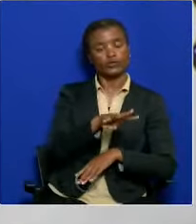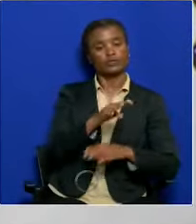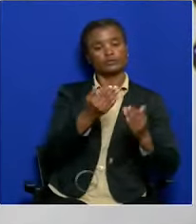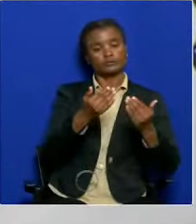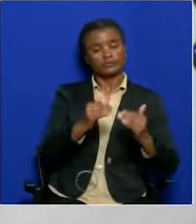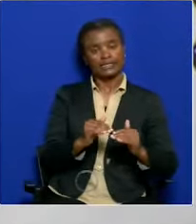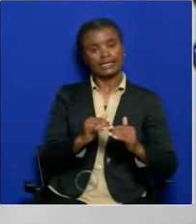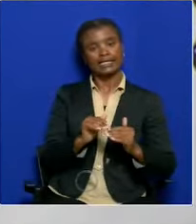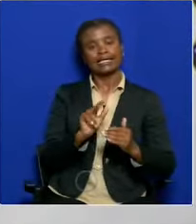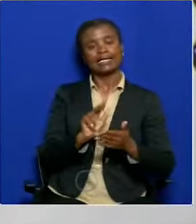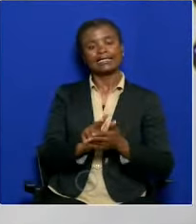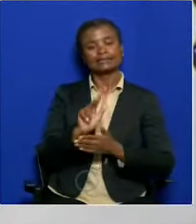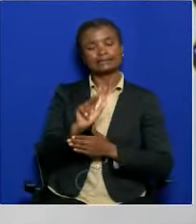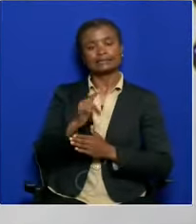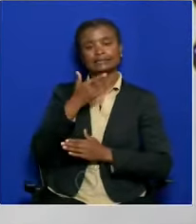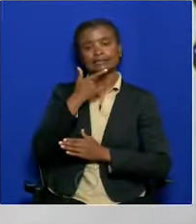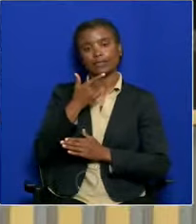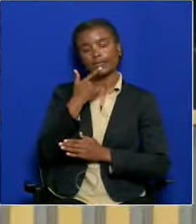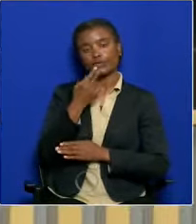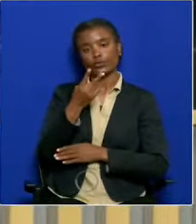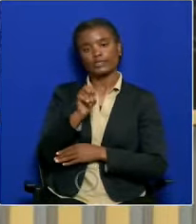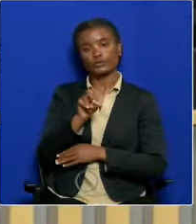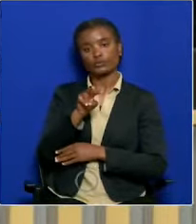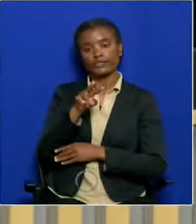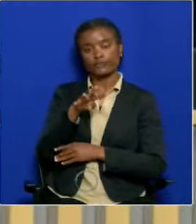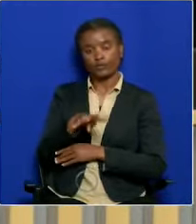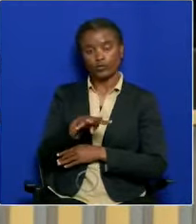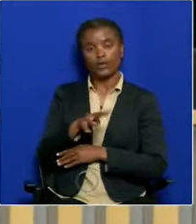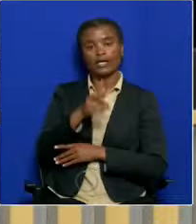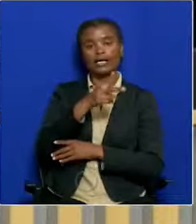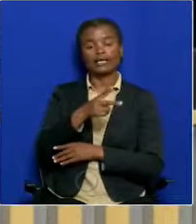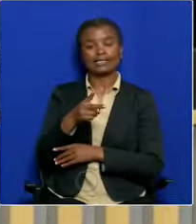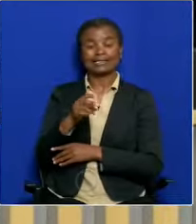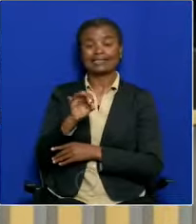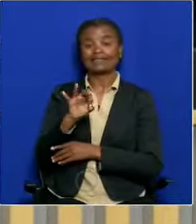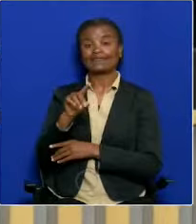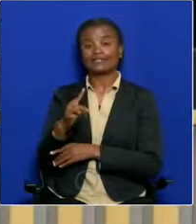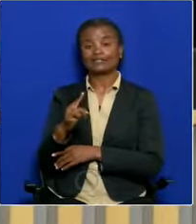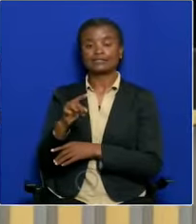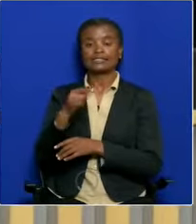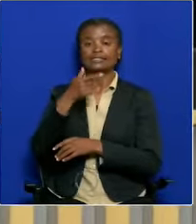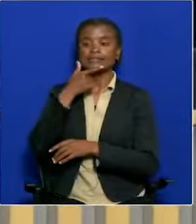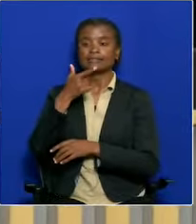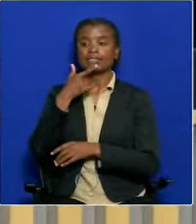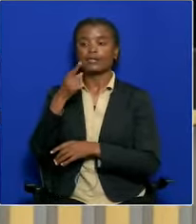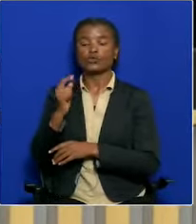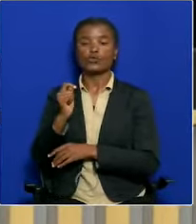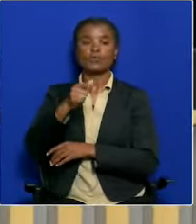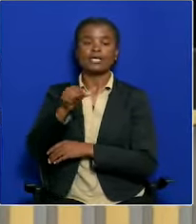2024. And then on the 31st of December 2024, you pay the 50,000 rand.